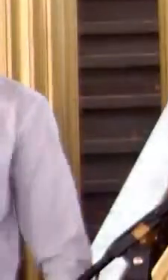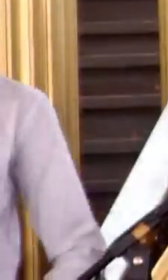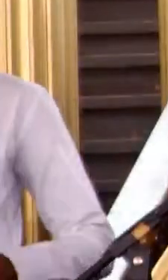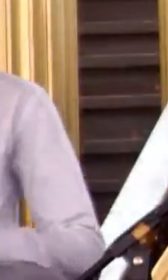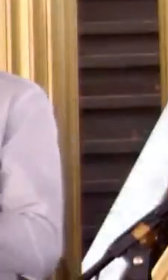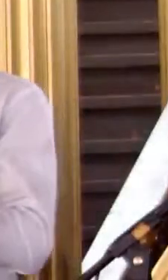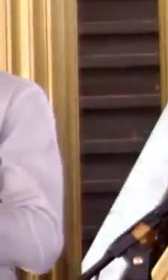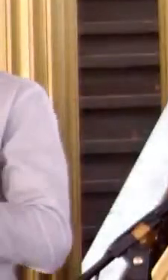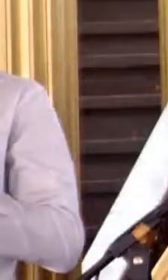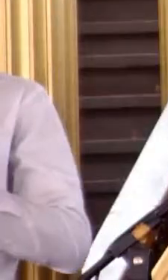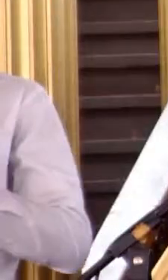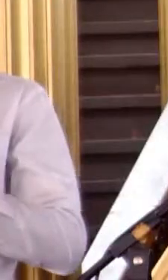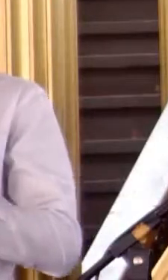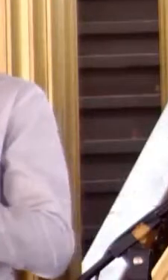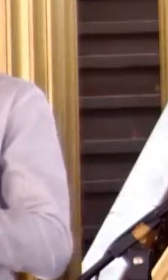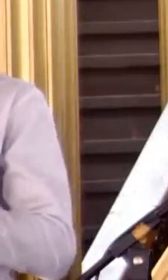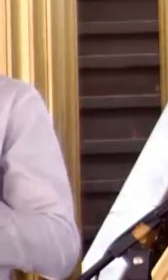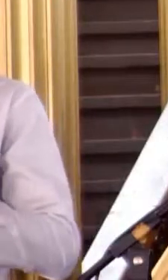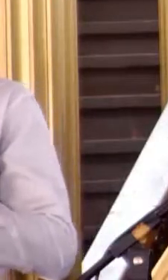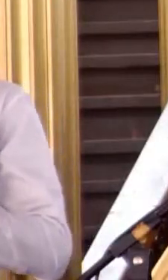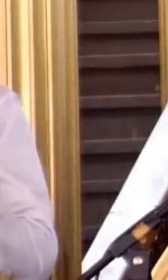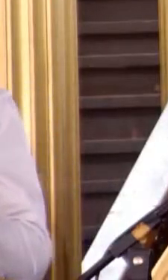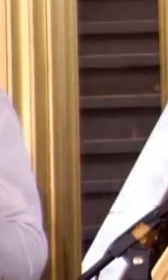Please sit.